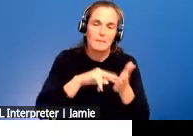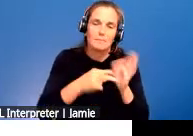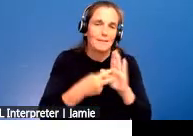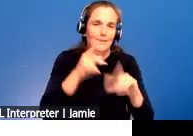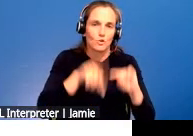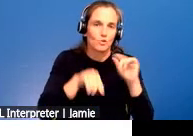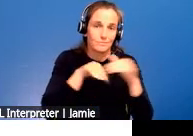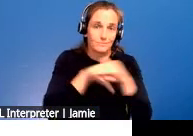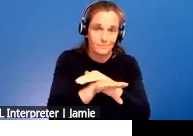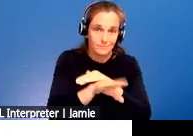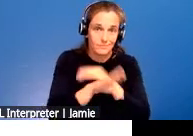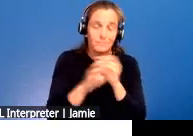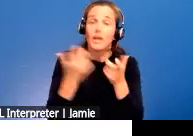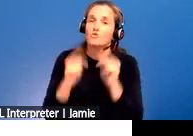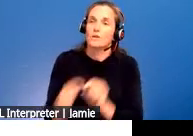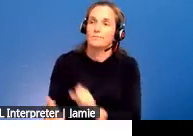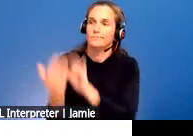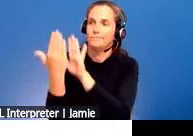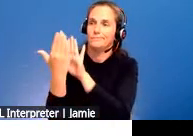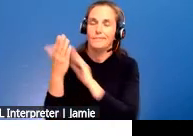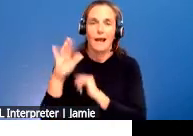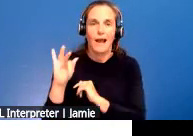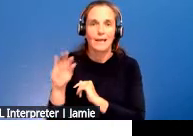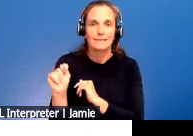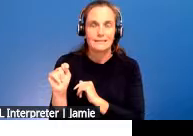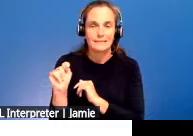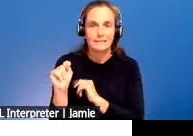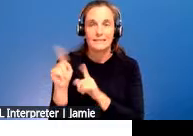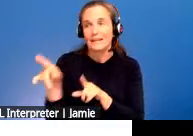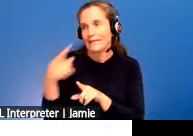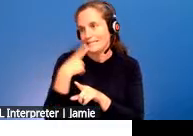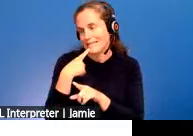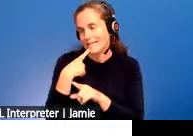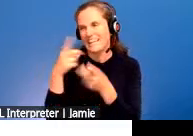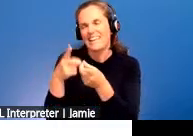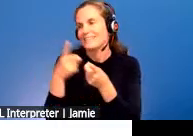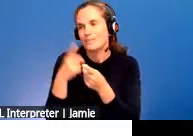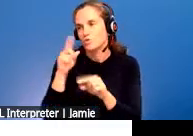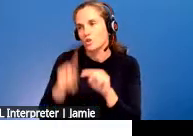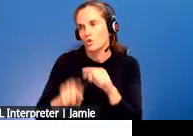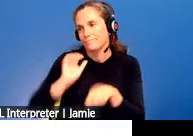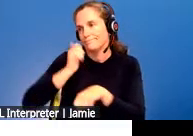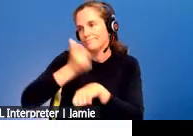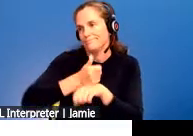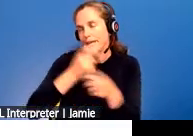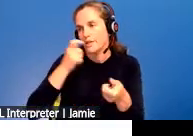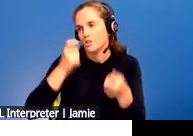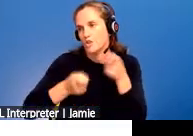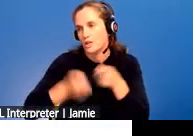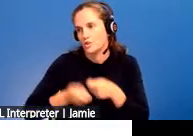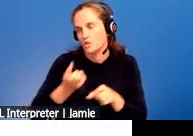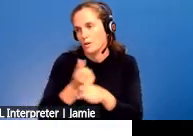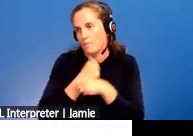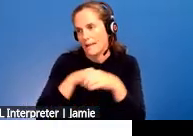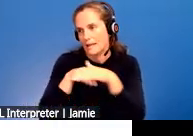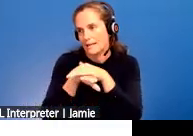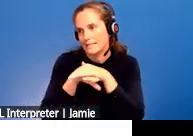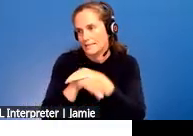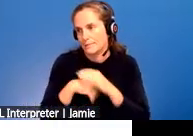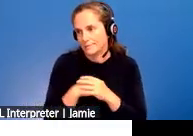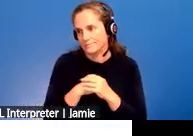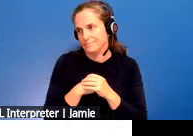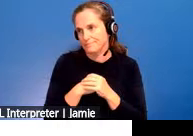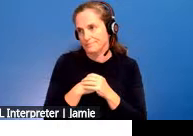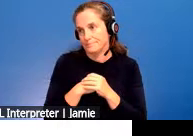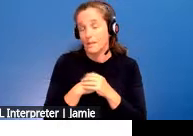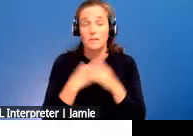department, they were told that the district could not implement any changes to make the program accessible. And so our